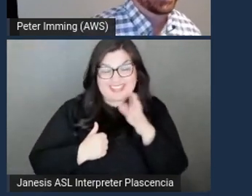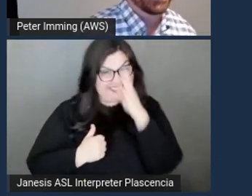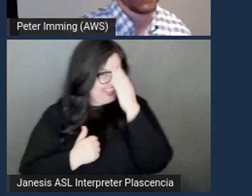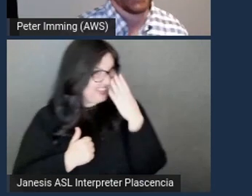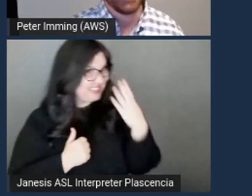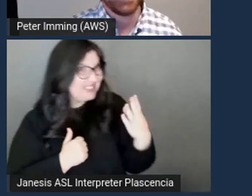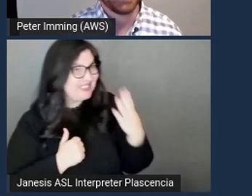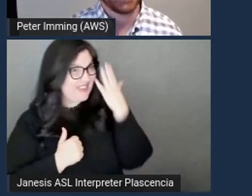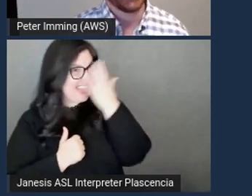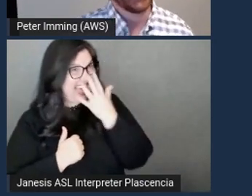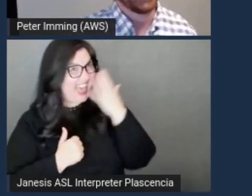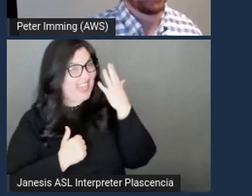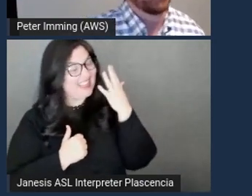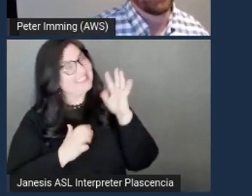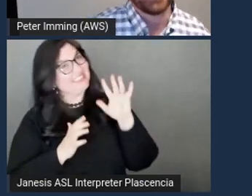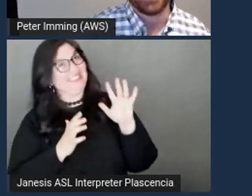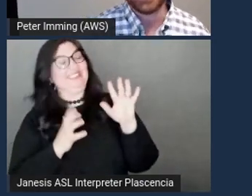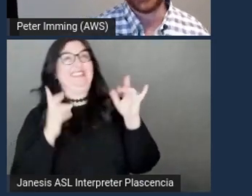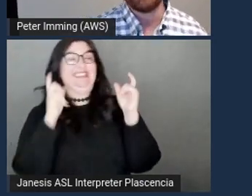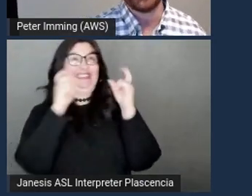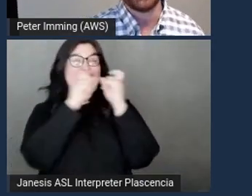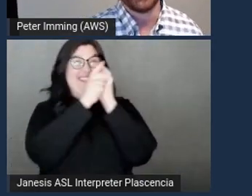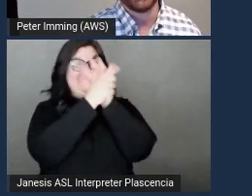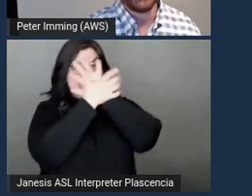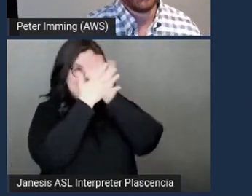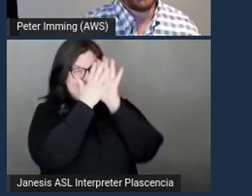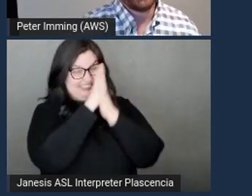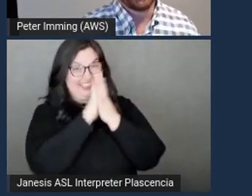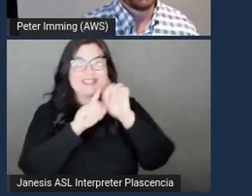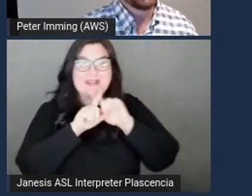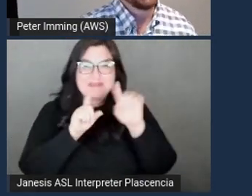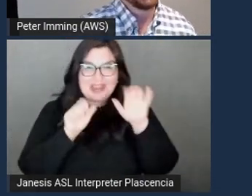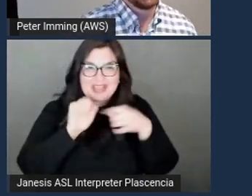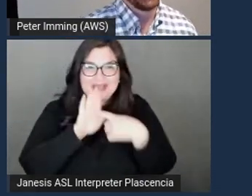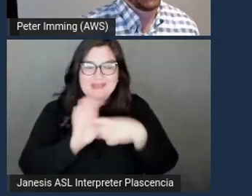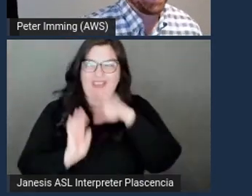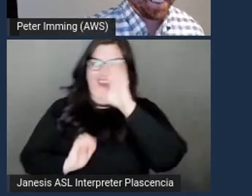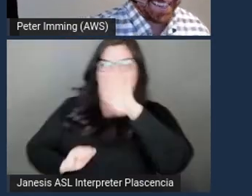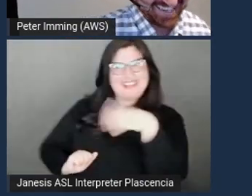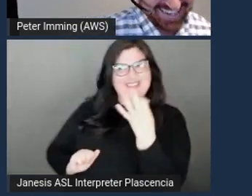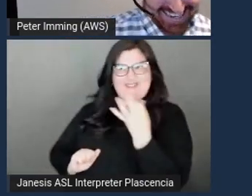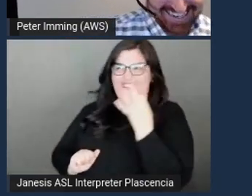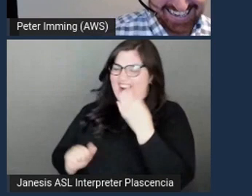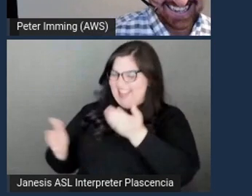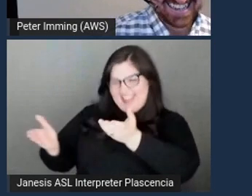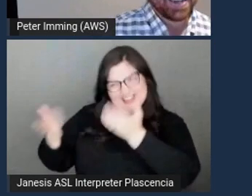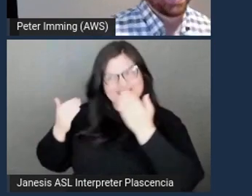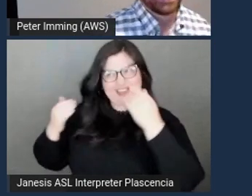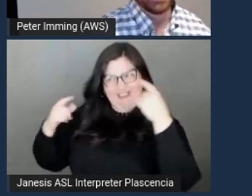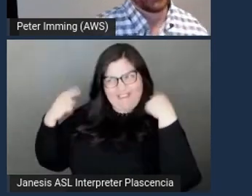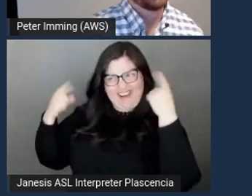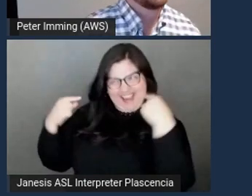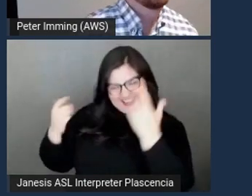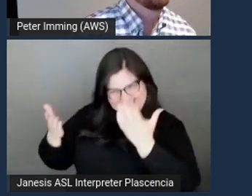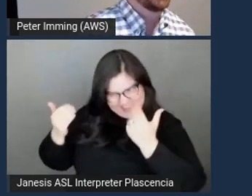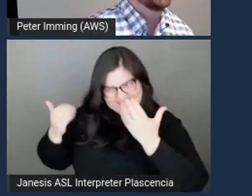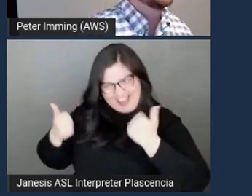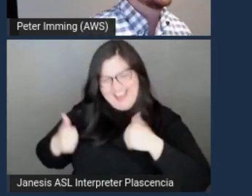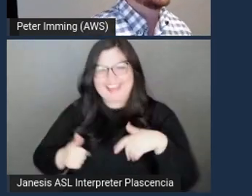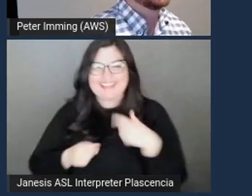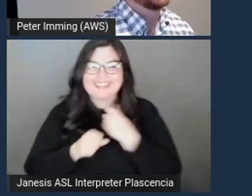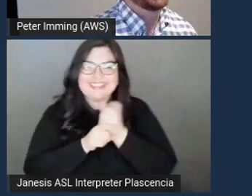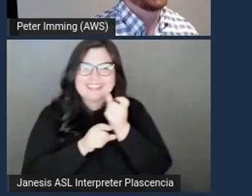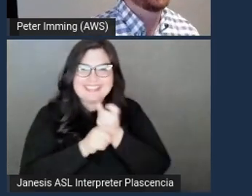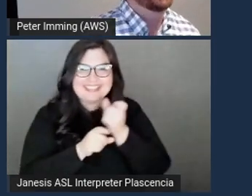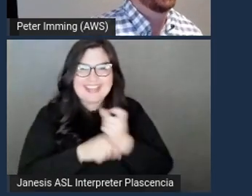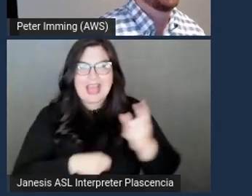it's a little, but yeah, I can jump into that. It's a Friday evening. We can go crazy. That's okay. I think my